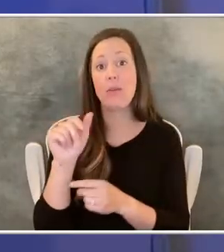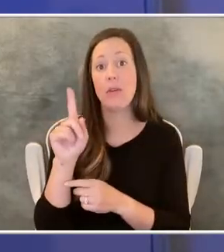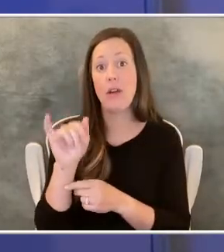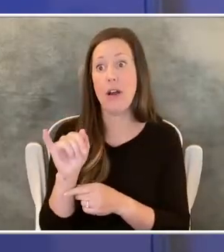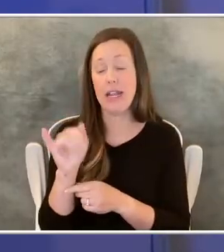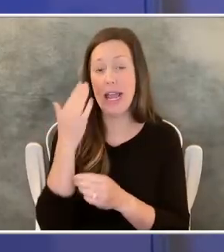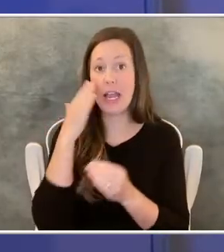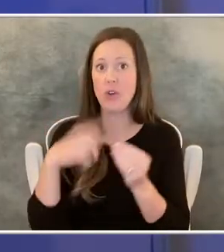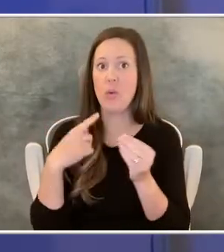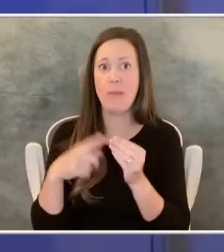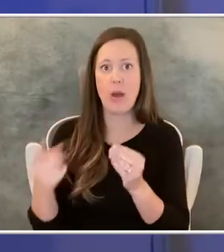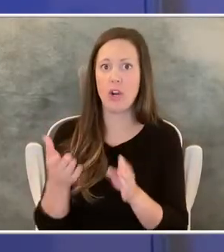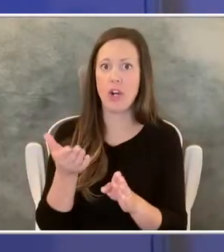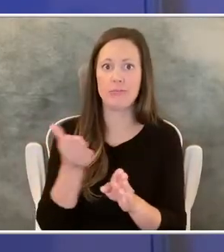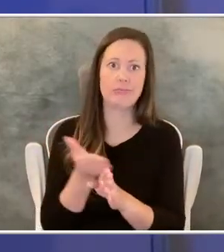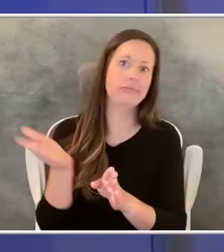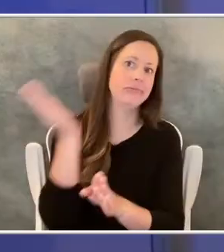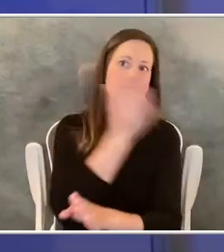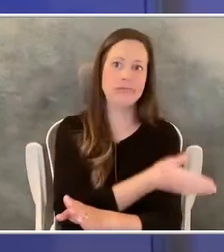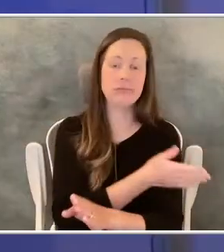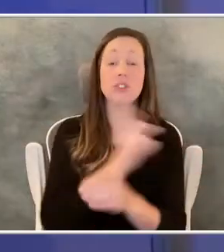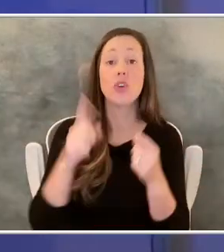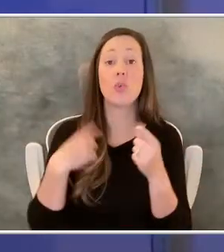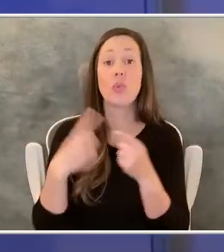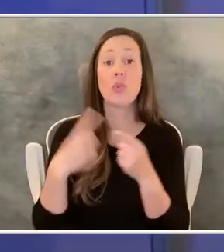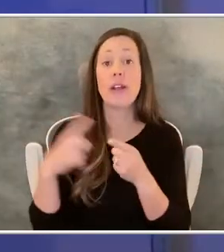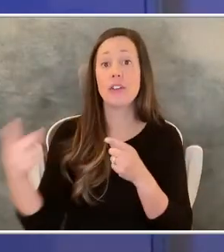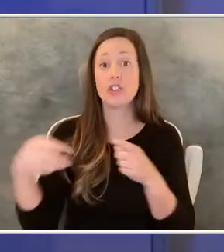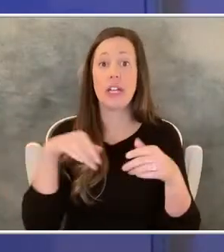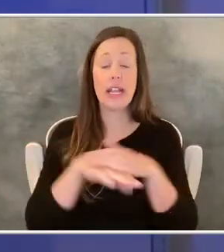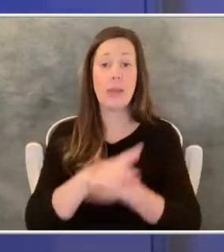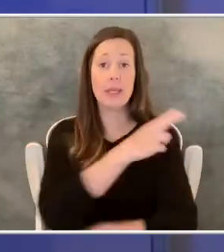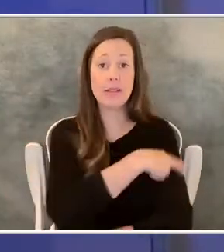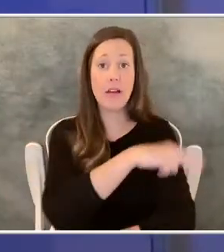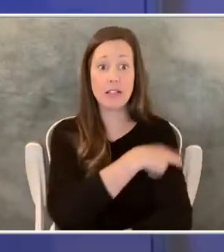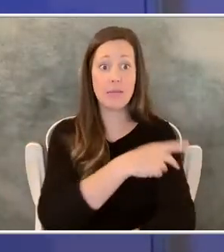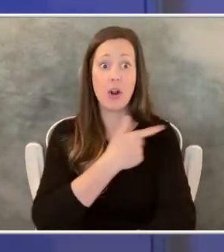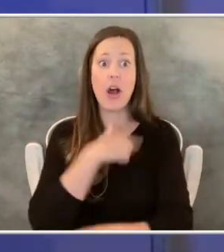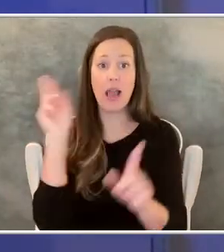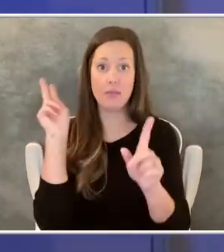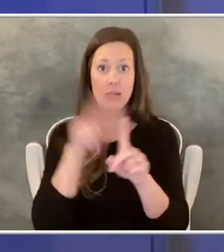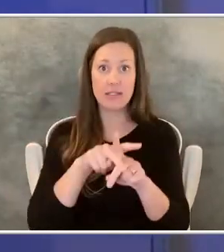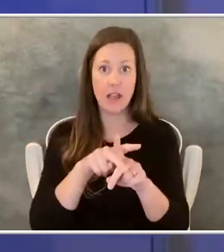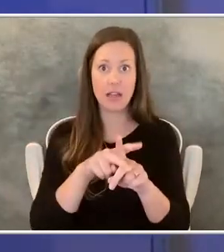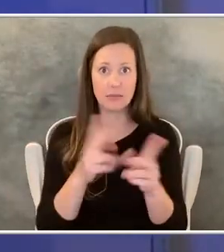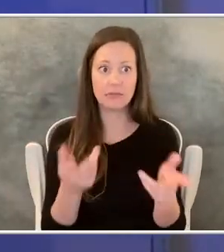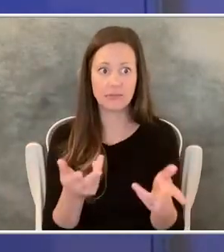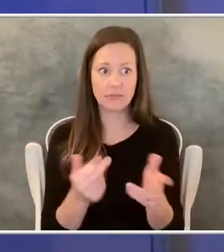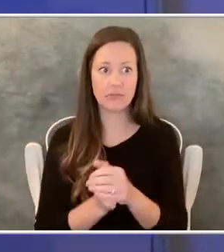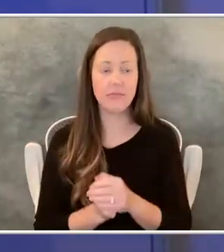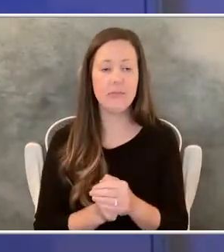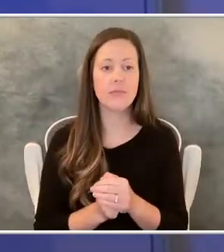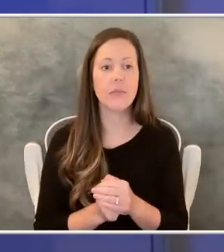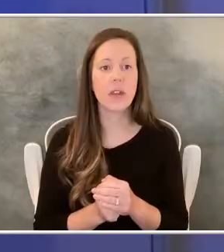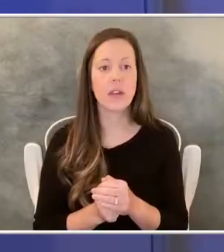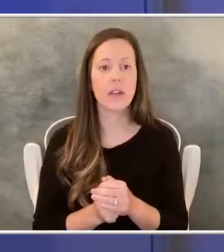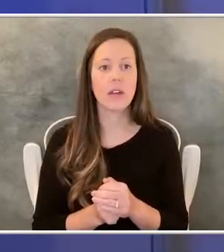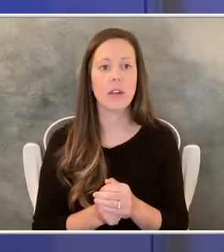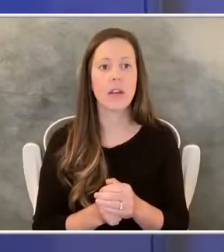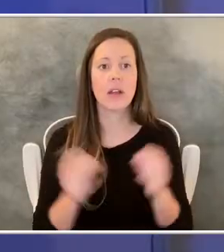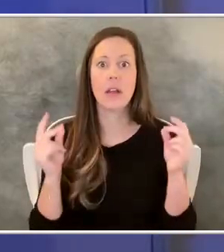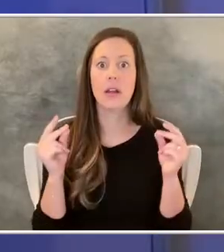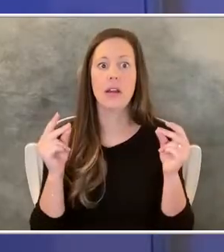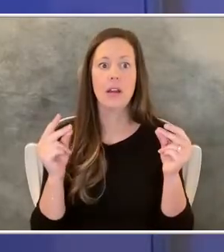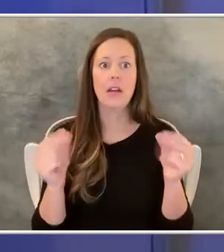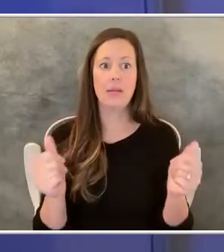as soon as she was admitted to the hospital, then I got assigned to her and immediately